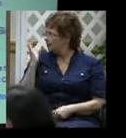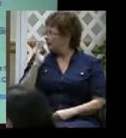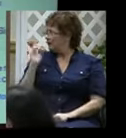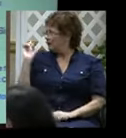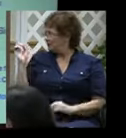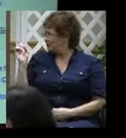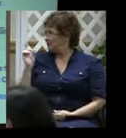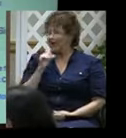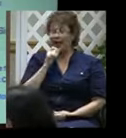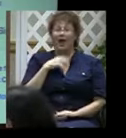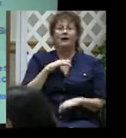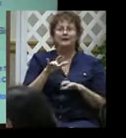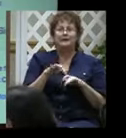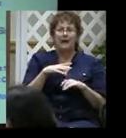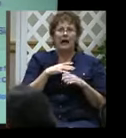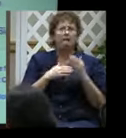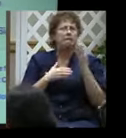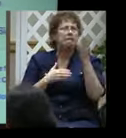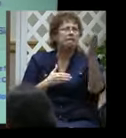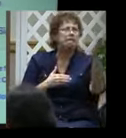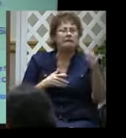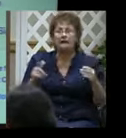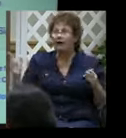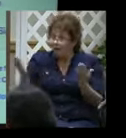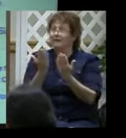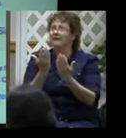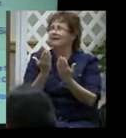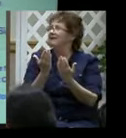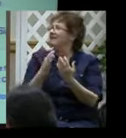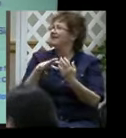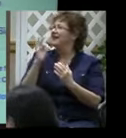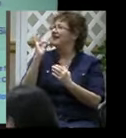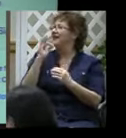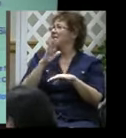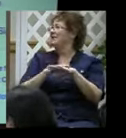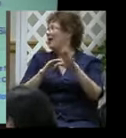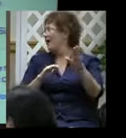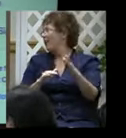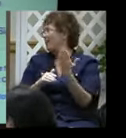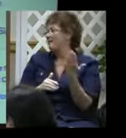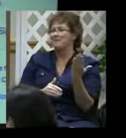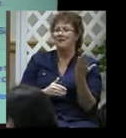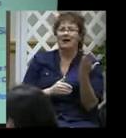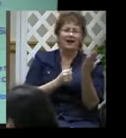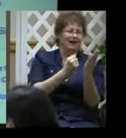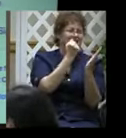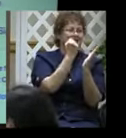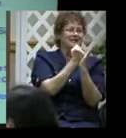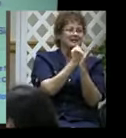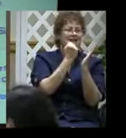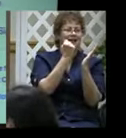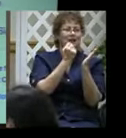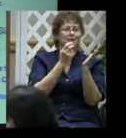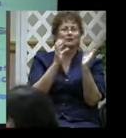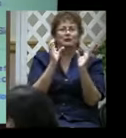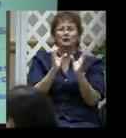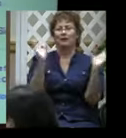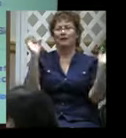And I didn't realize it when I made the estimate to the client, so, but see, and on the back I've stamped and certified it. I'm passing on the details,